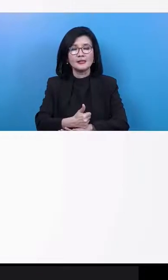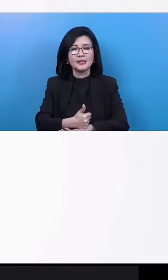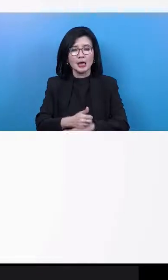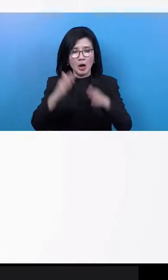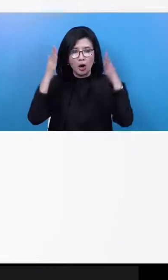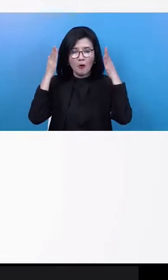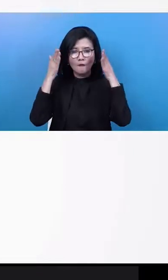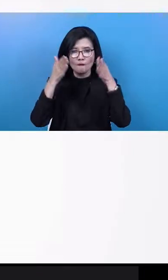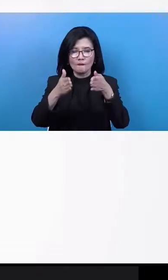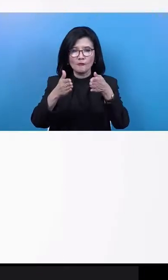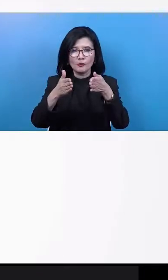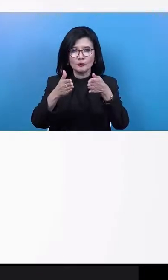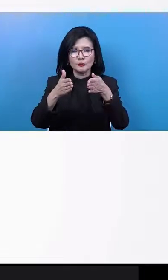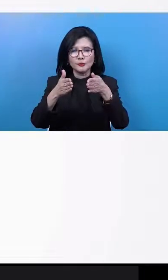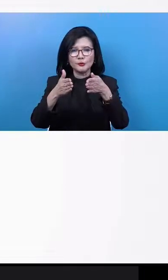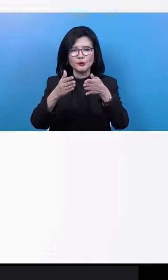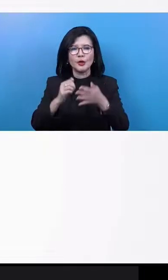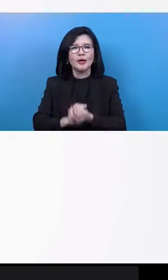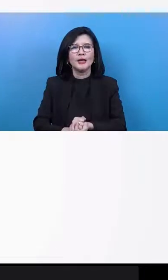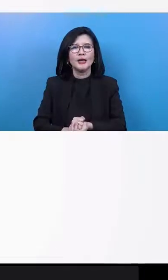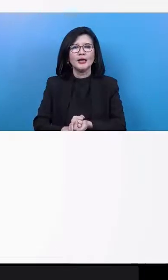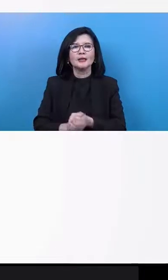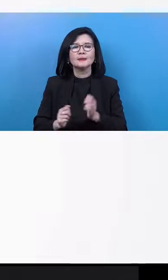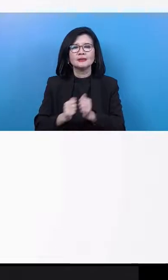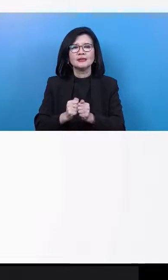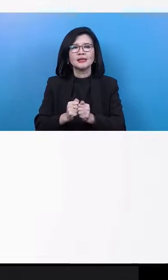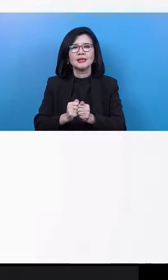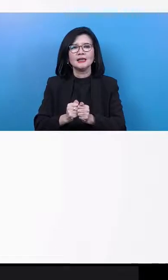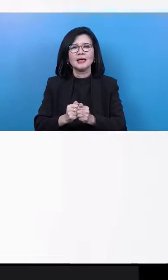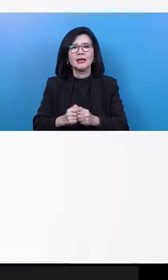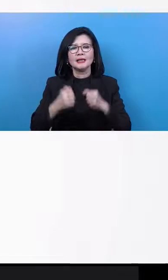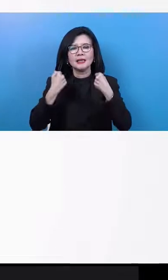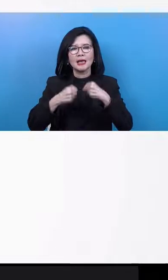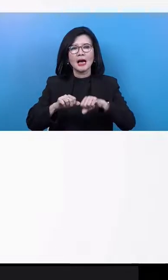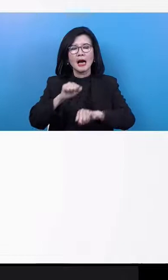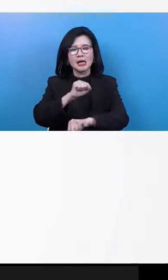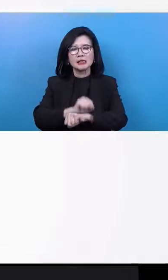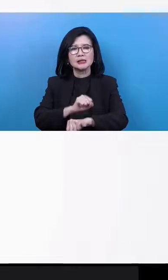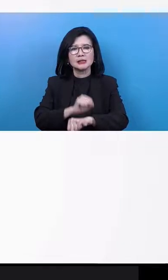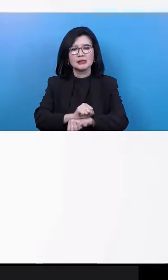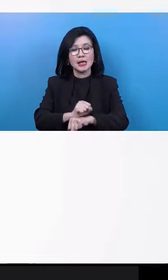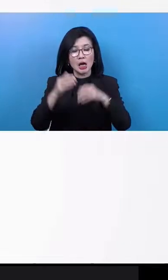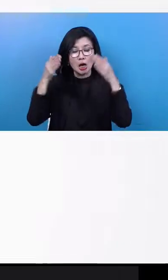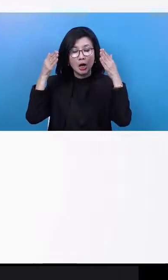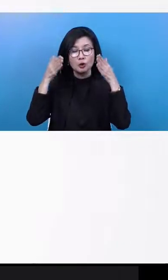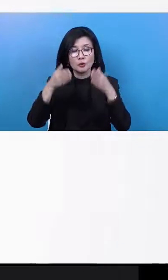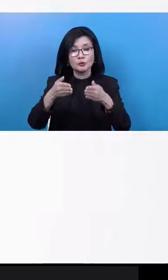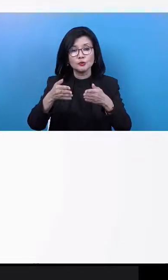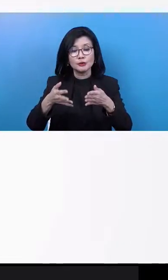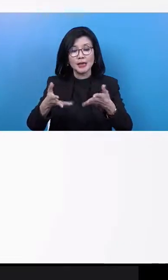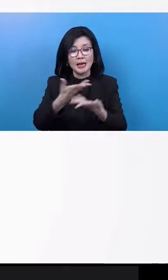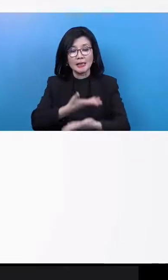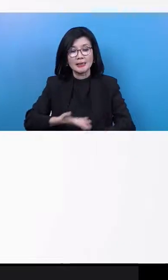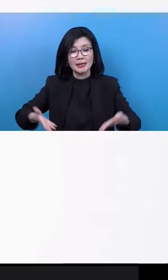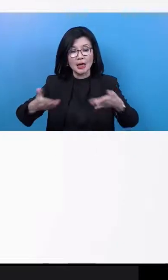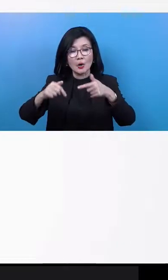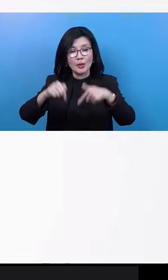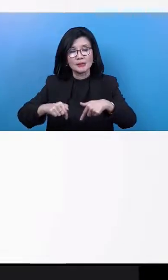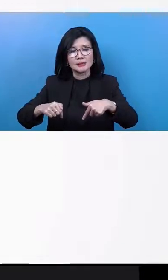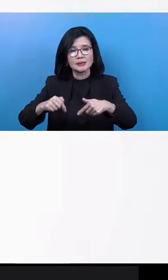creation because unemployed youth seem to be the highest band in this particular region, and also how to minimize learning